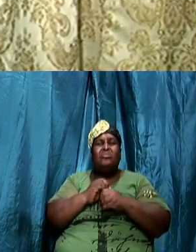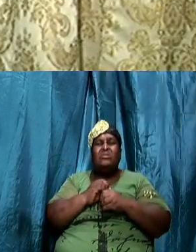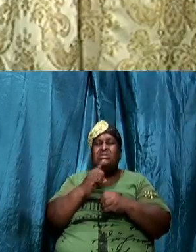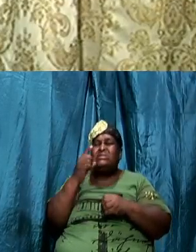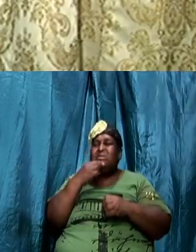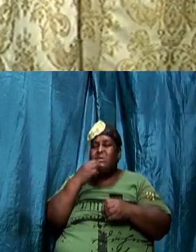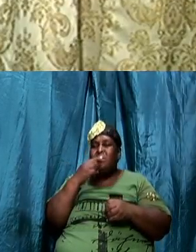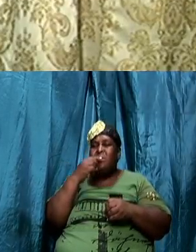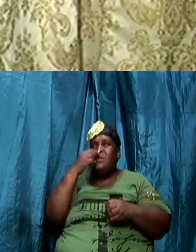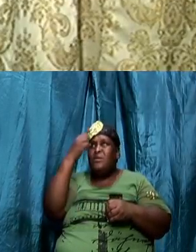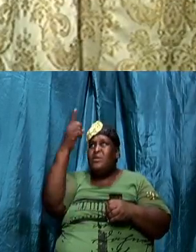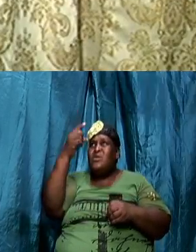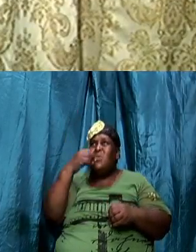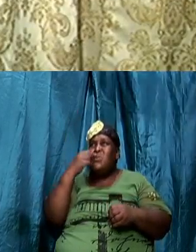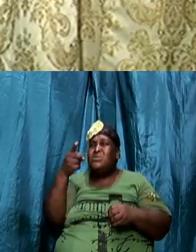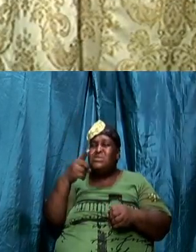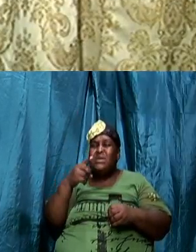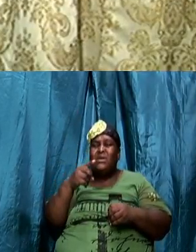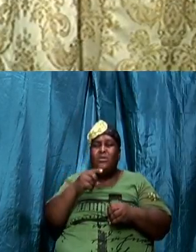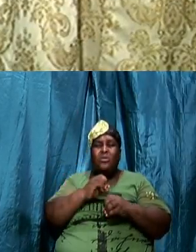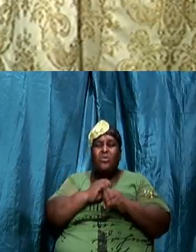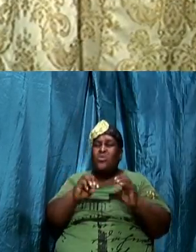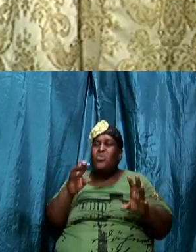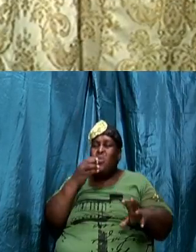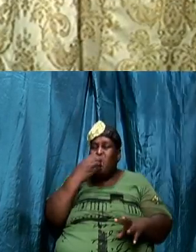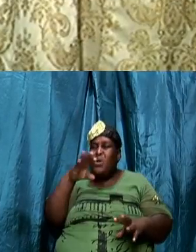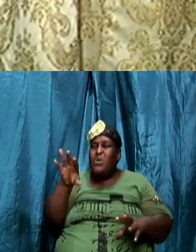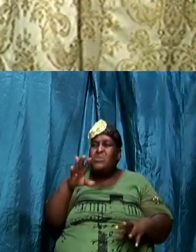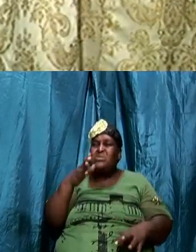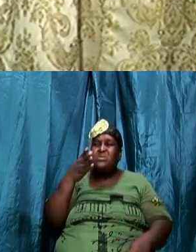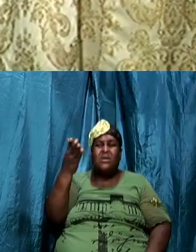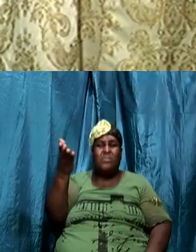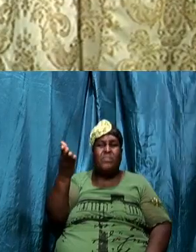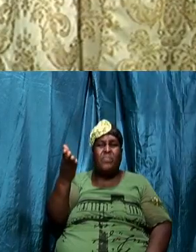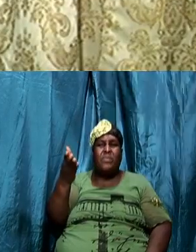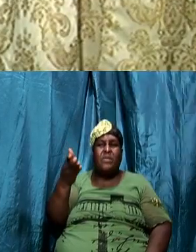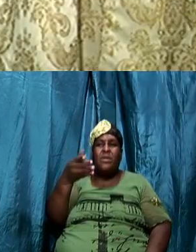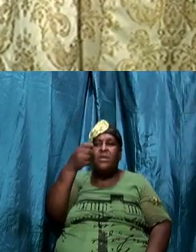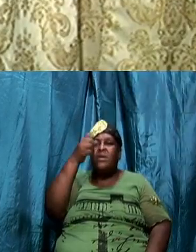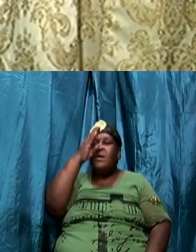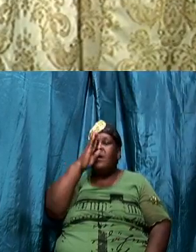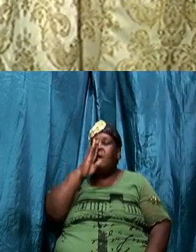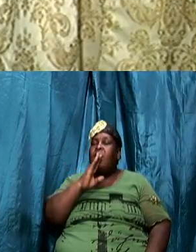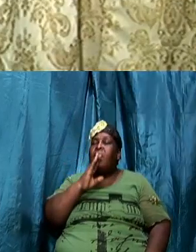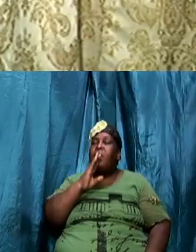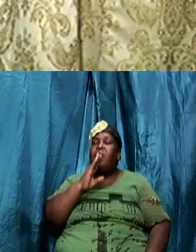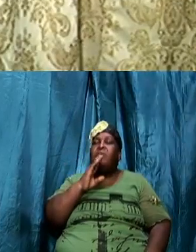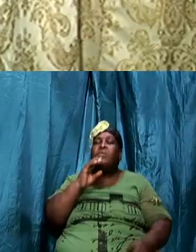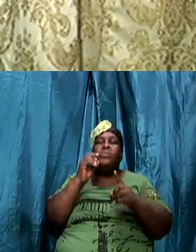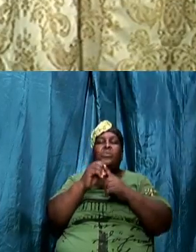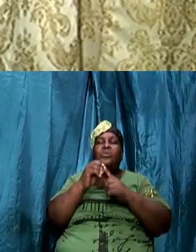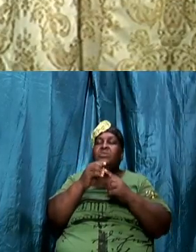them. God's word was simply, do not go.